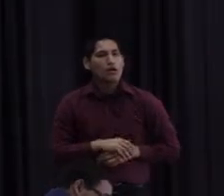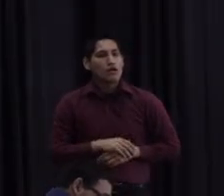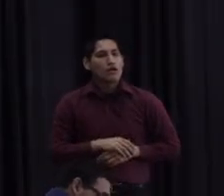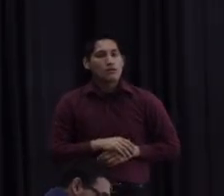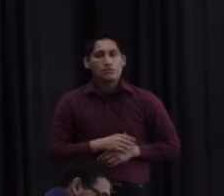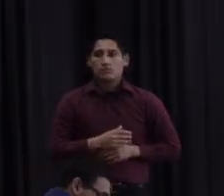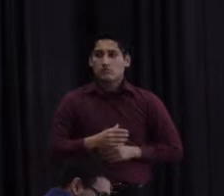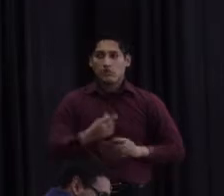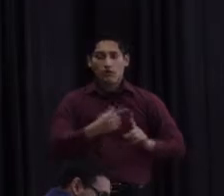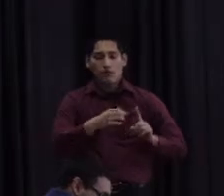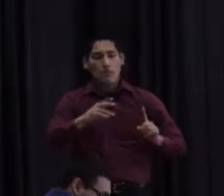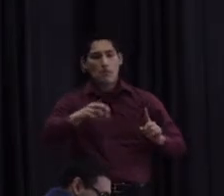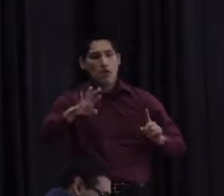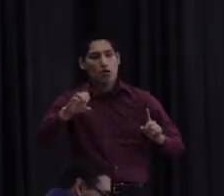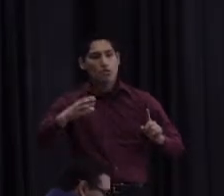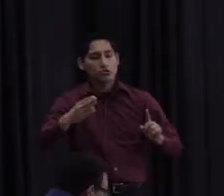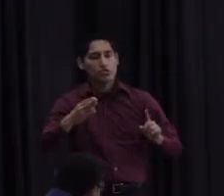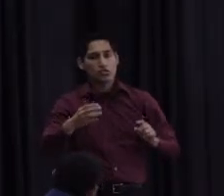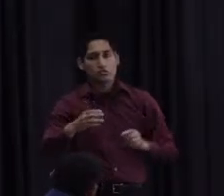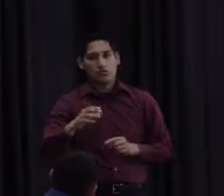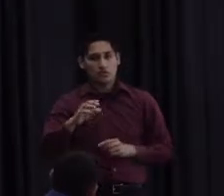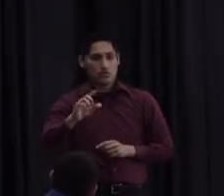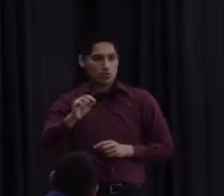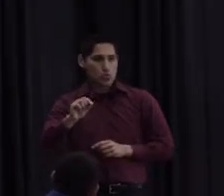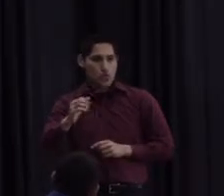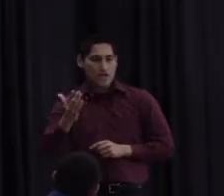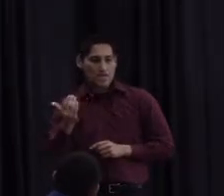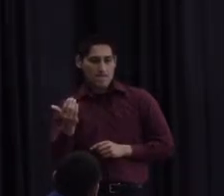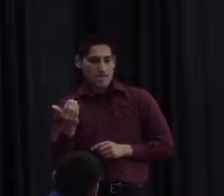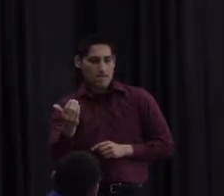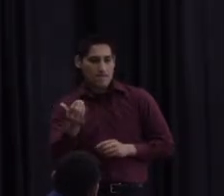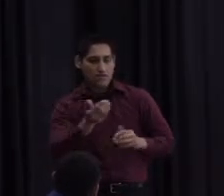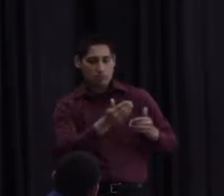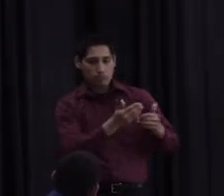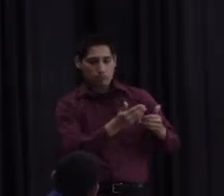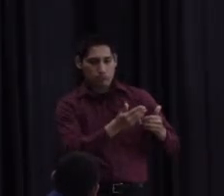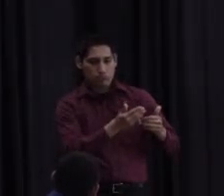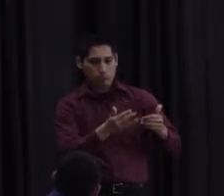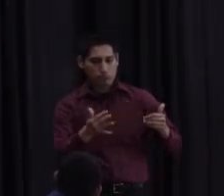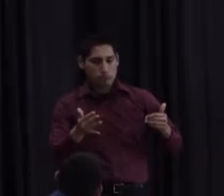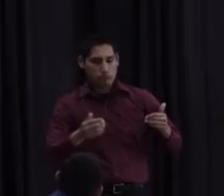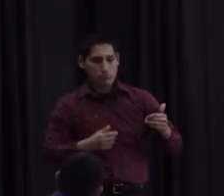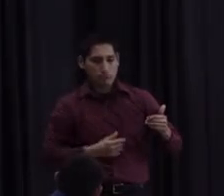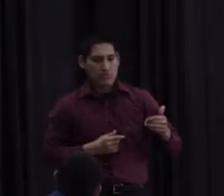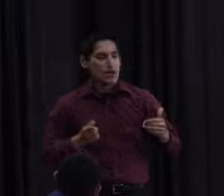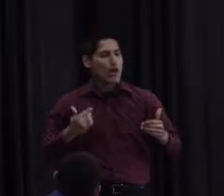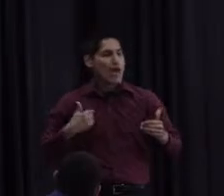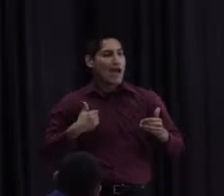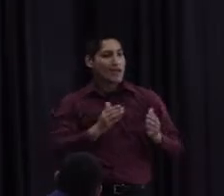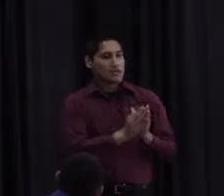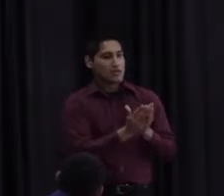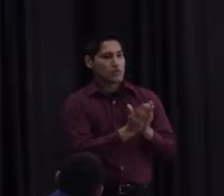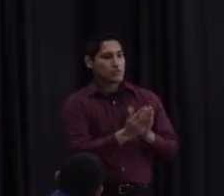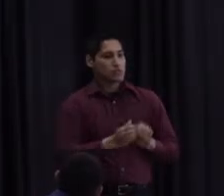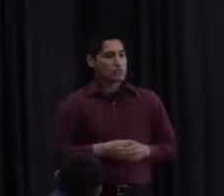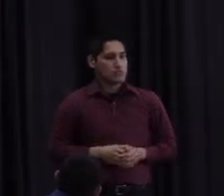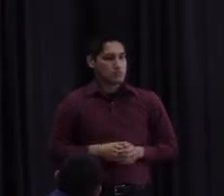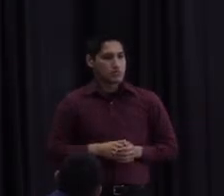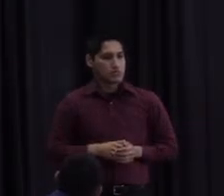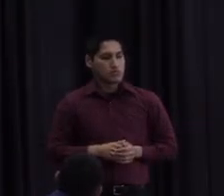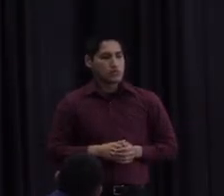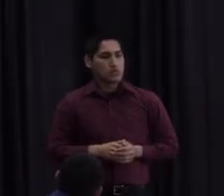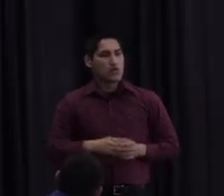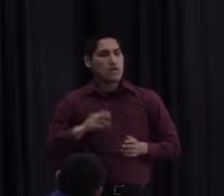from March 2015, we had a textbook, and this happened to be our Principles of Management textbook, that